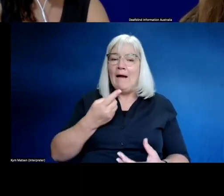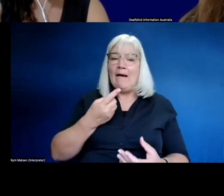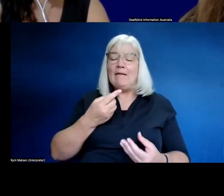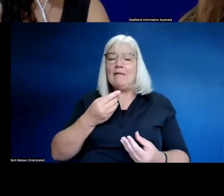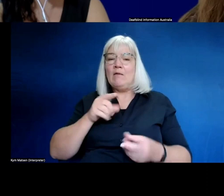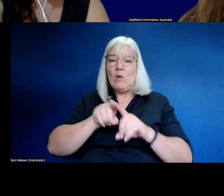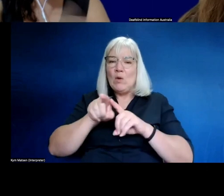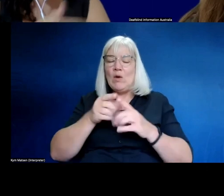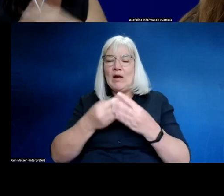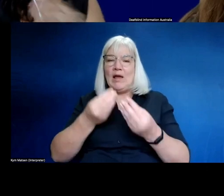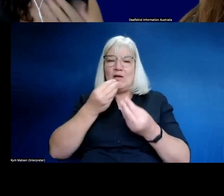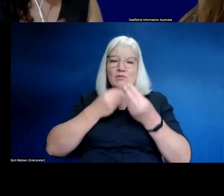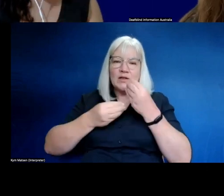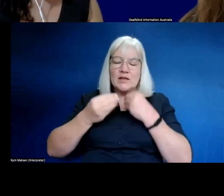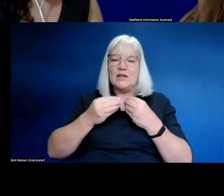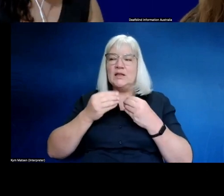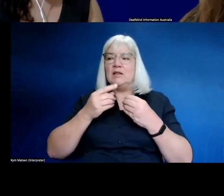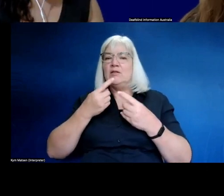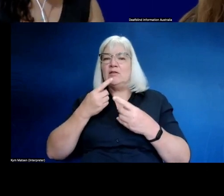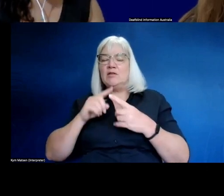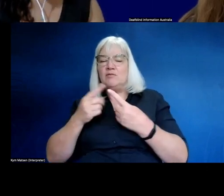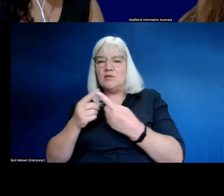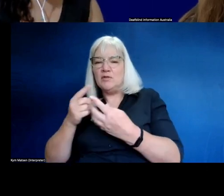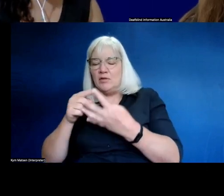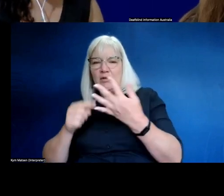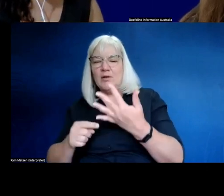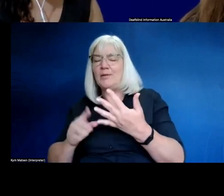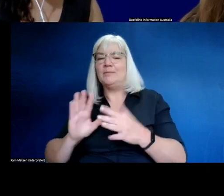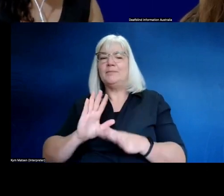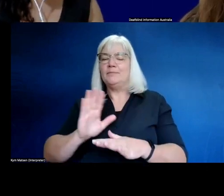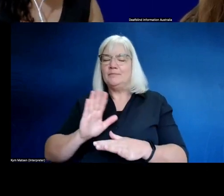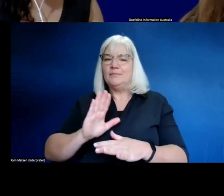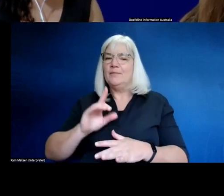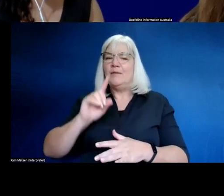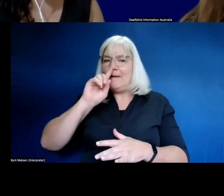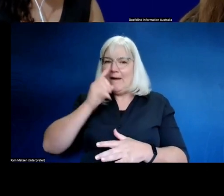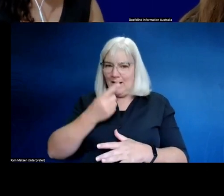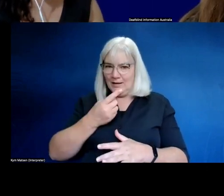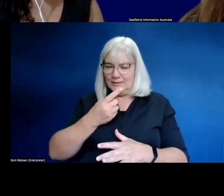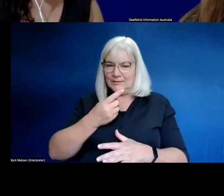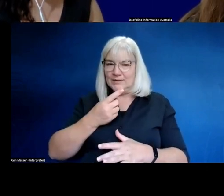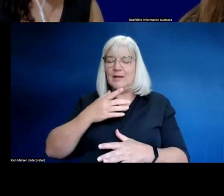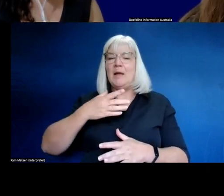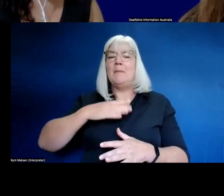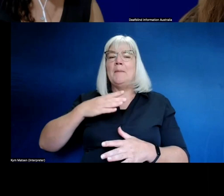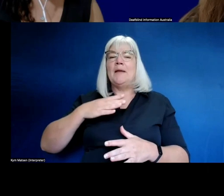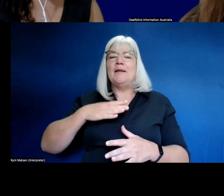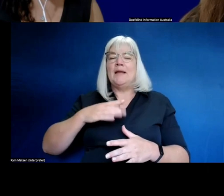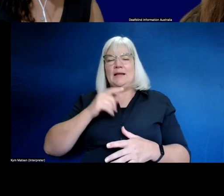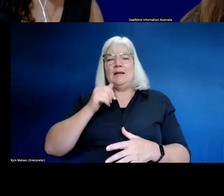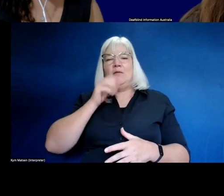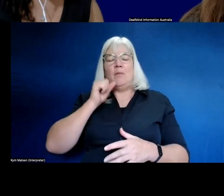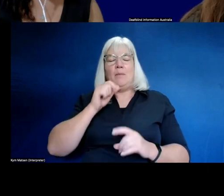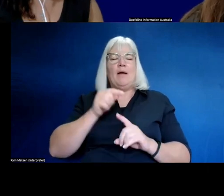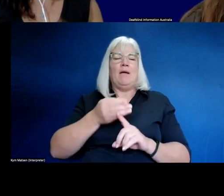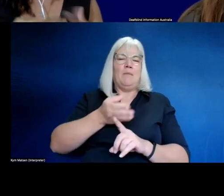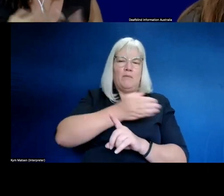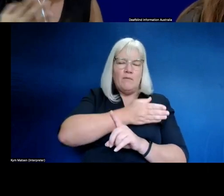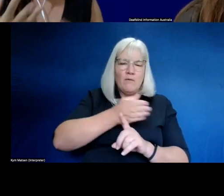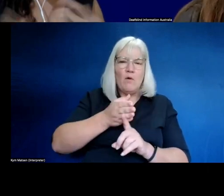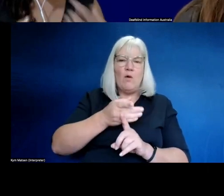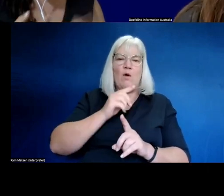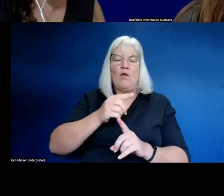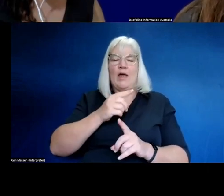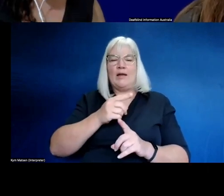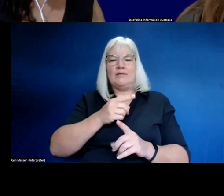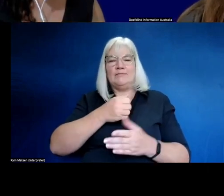that's been laid down through trying to learn to eat and drink whilst being unwell or not being able to tolerate eating and drinking, and